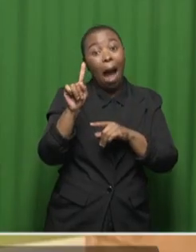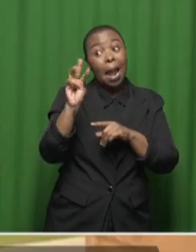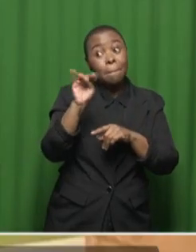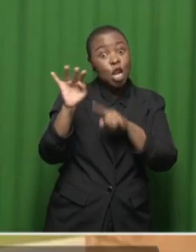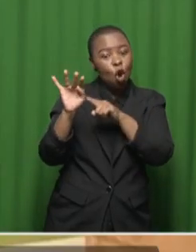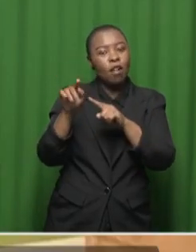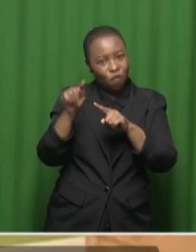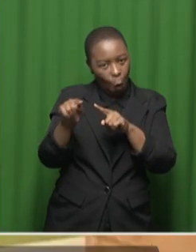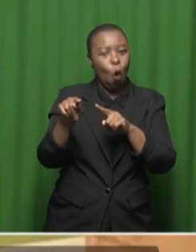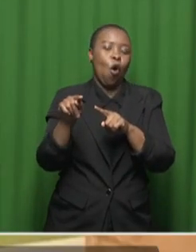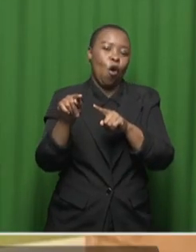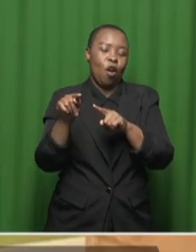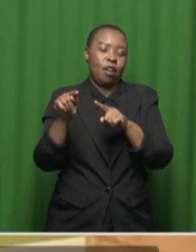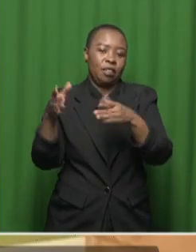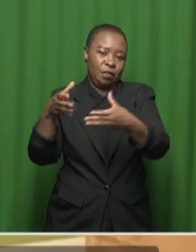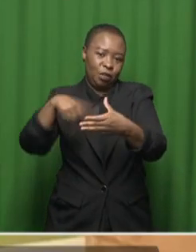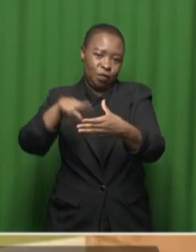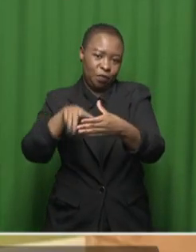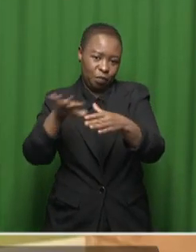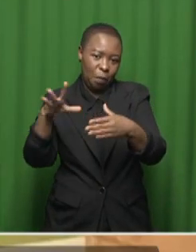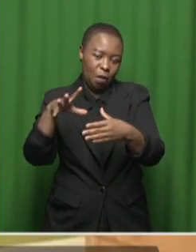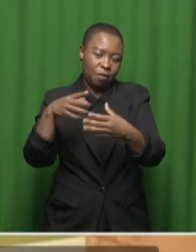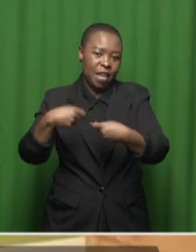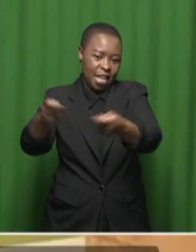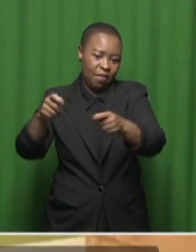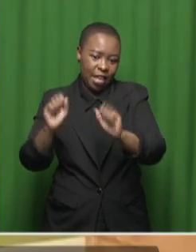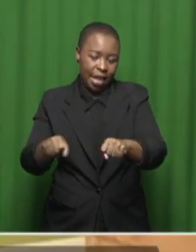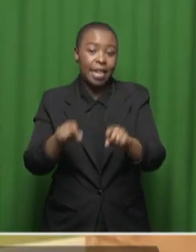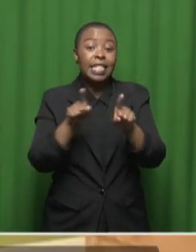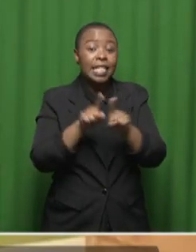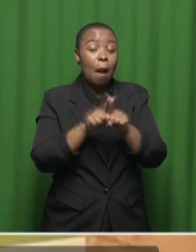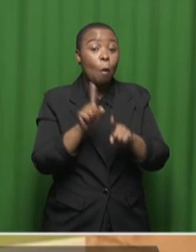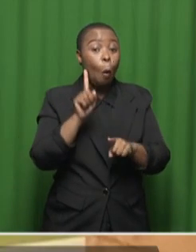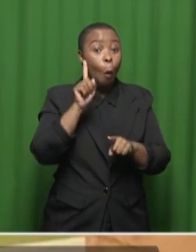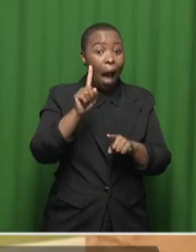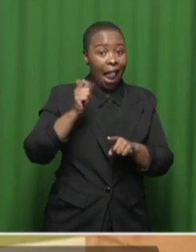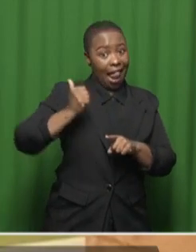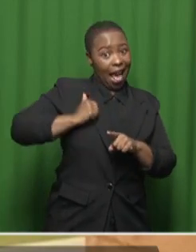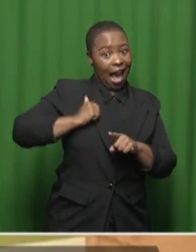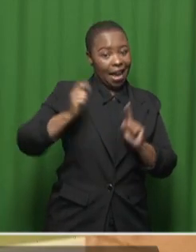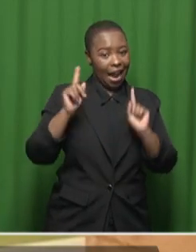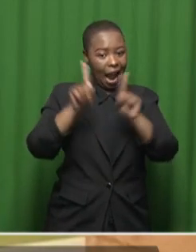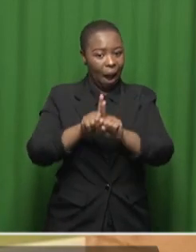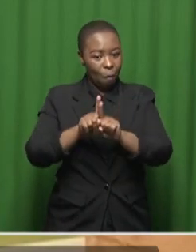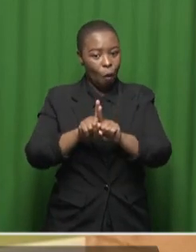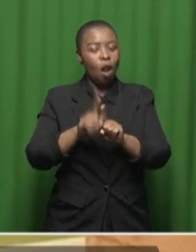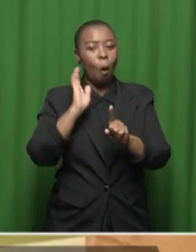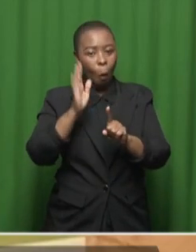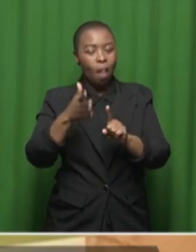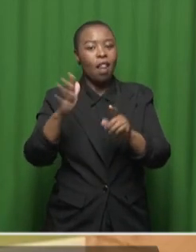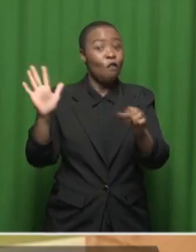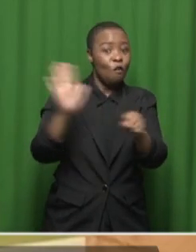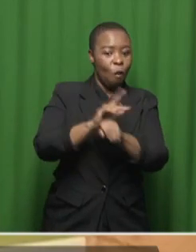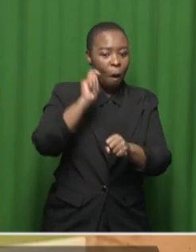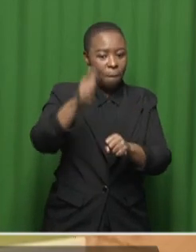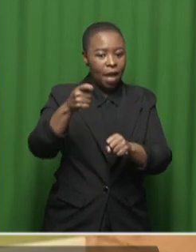that. We haven't left others as well to say one lucky couple will also stand a chance to win a fully paid trip